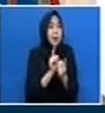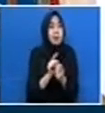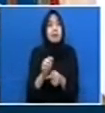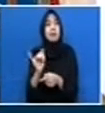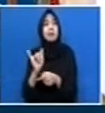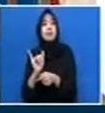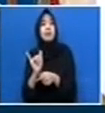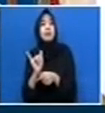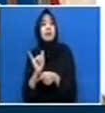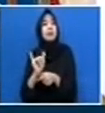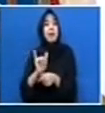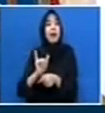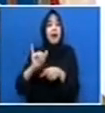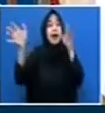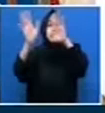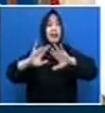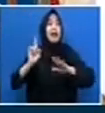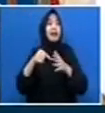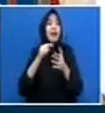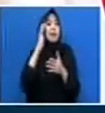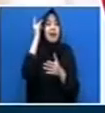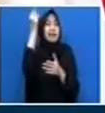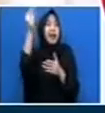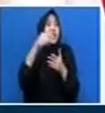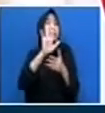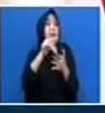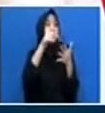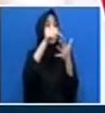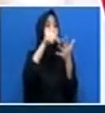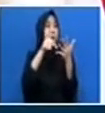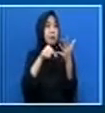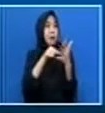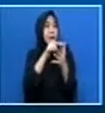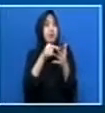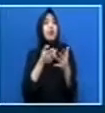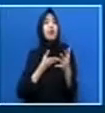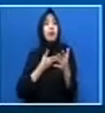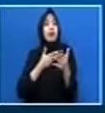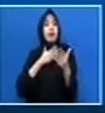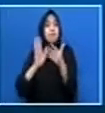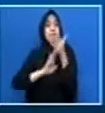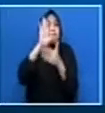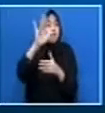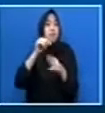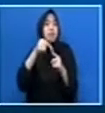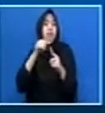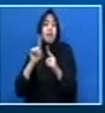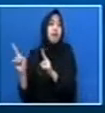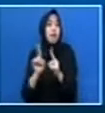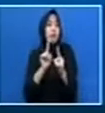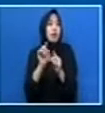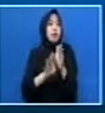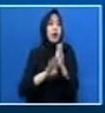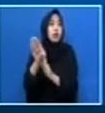ASEAN's 5-point plan with Indonesian leadership to move forward. I think the whole world